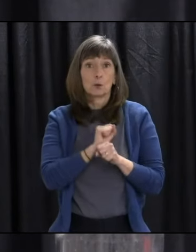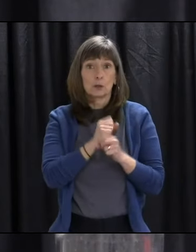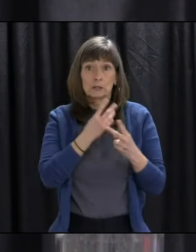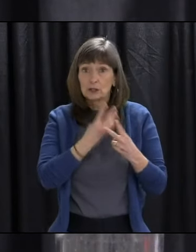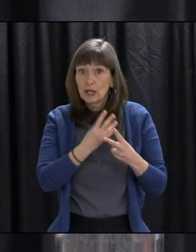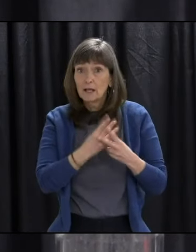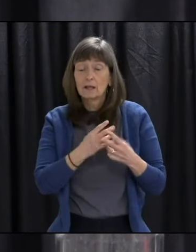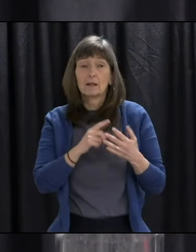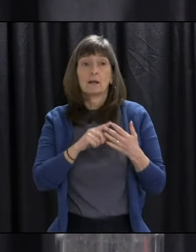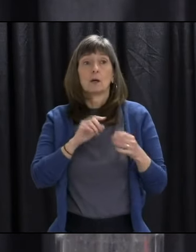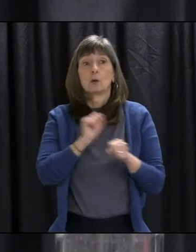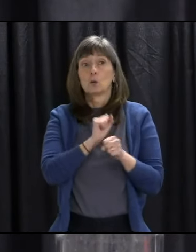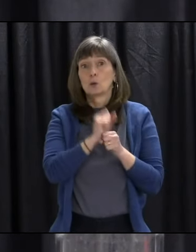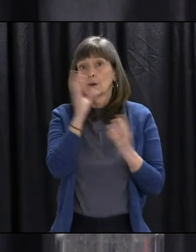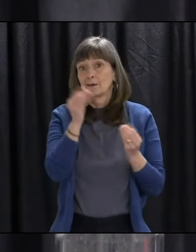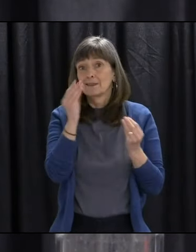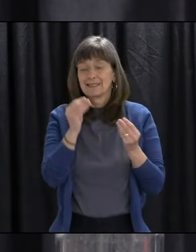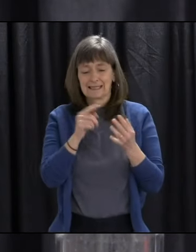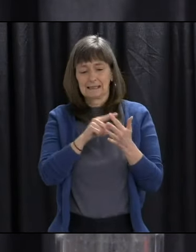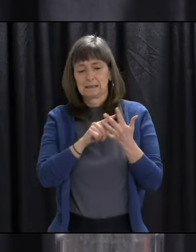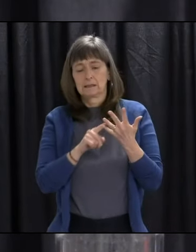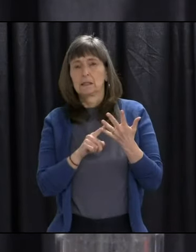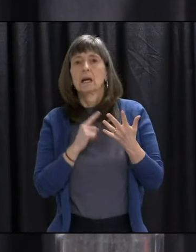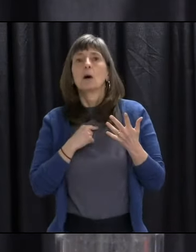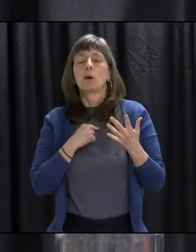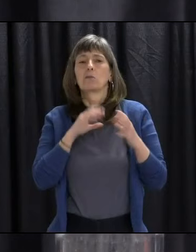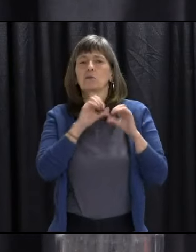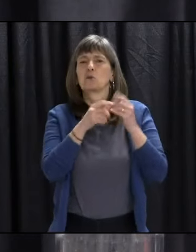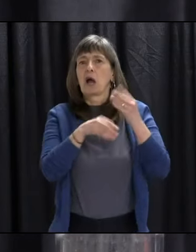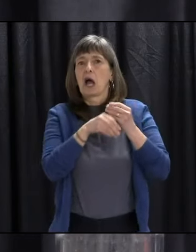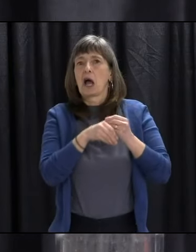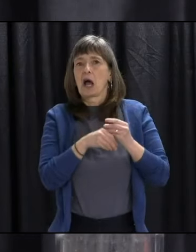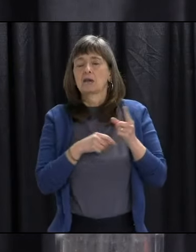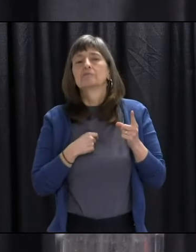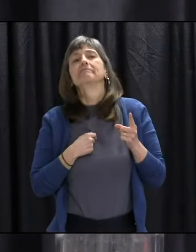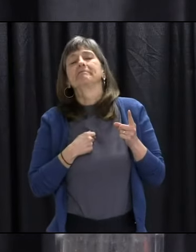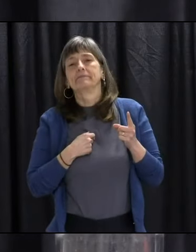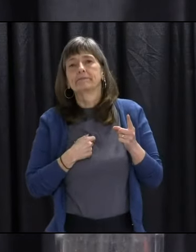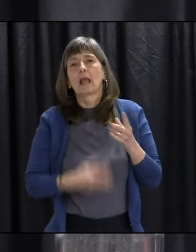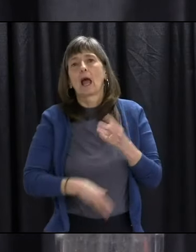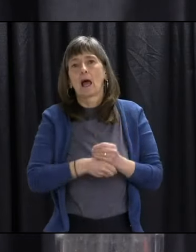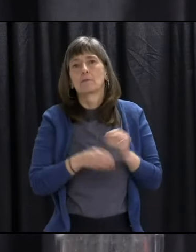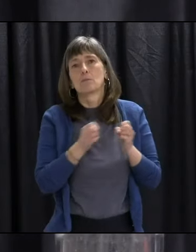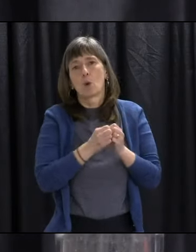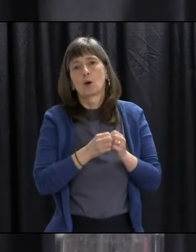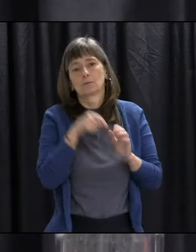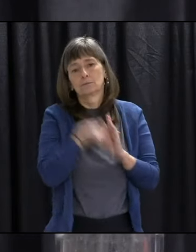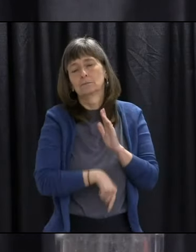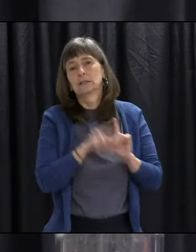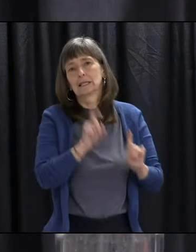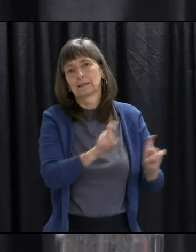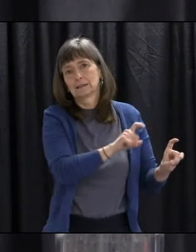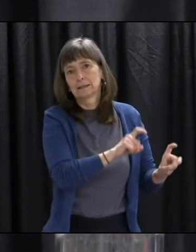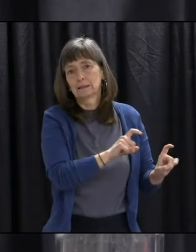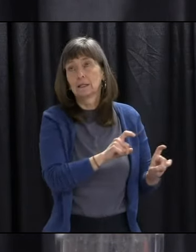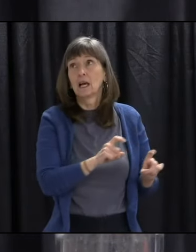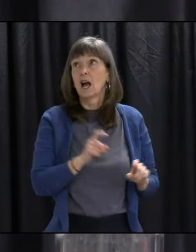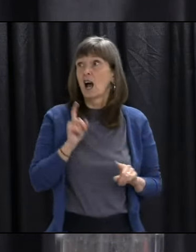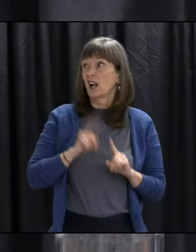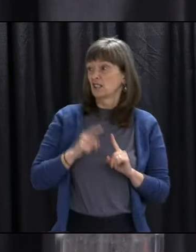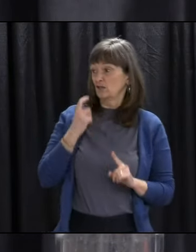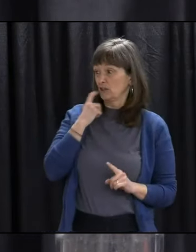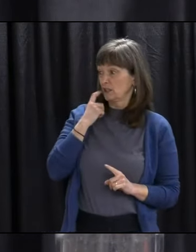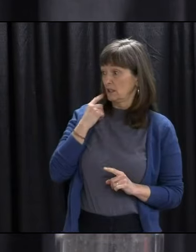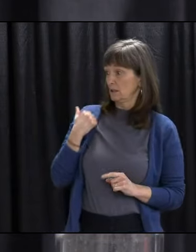and there were about 9 or 10 of these categories, would be tested. As of a couple of days ago,